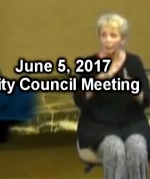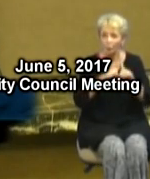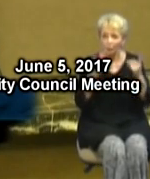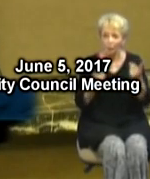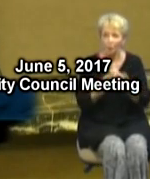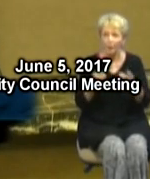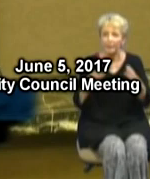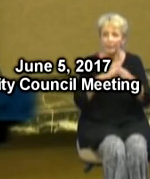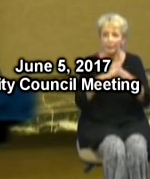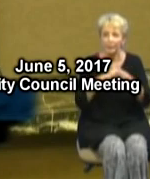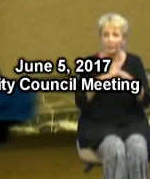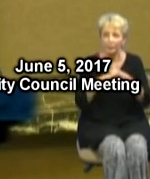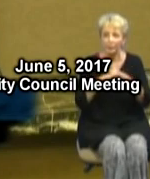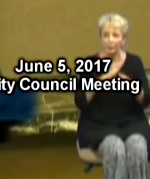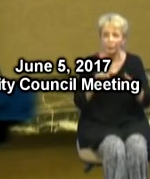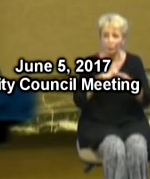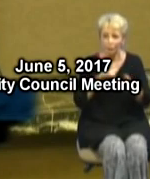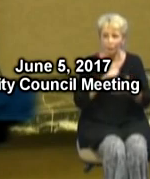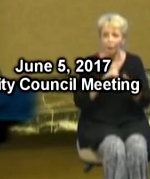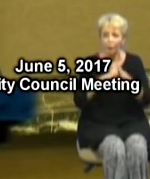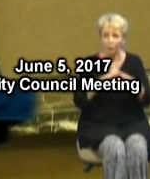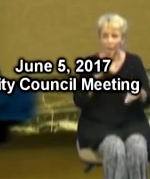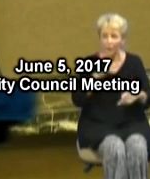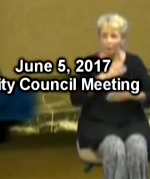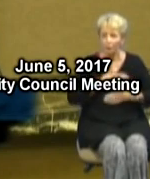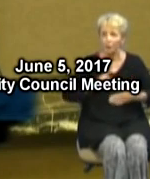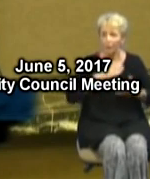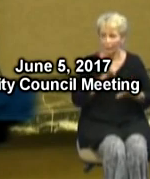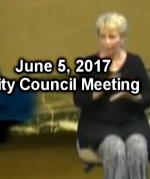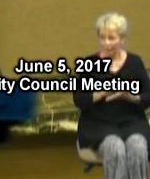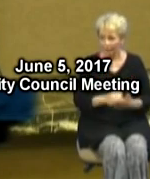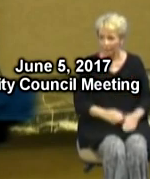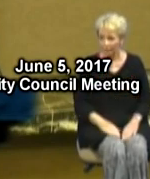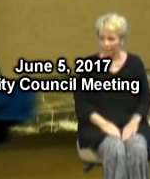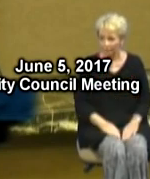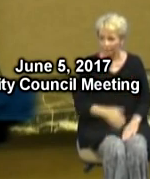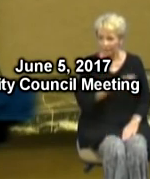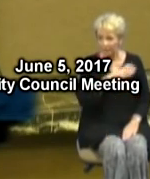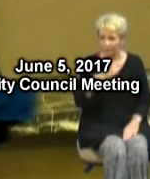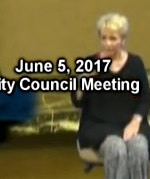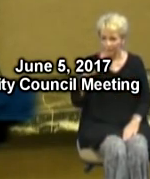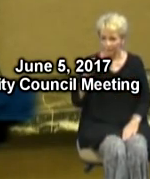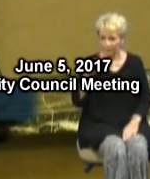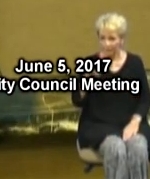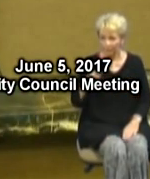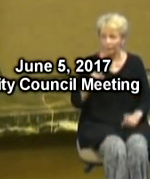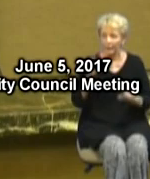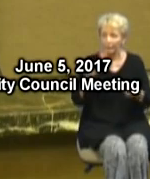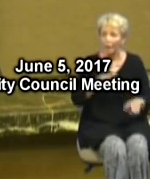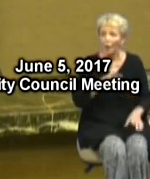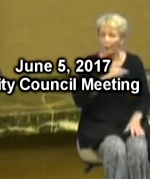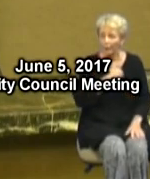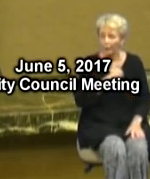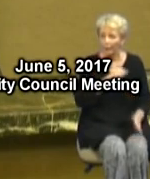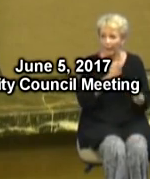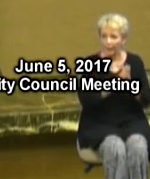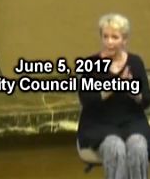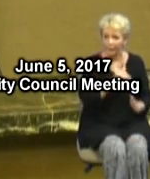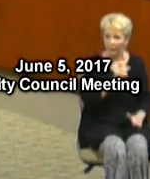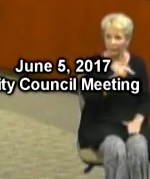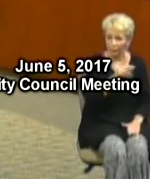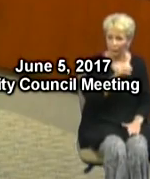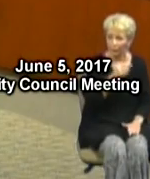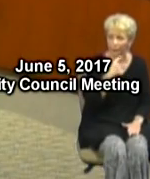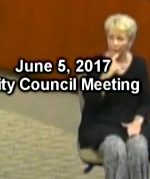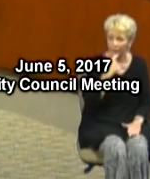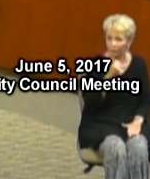city as a whole make to the community, and I really appreciate that. I'm going to ask Councilman Simmons if he'll present the pen and ask Mr. Lookadoo to say a few